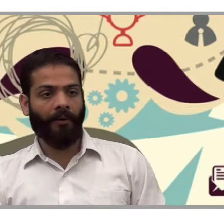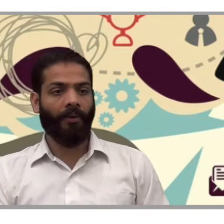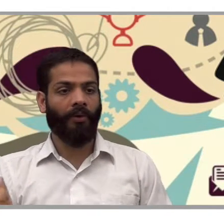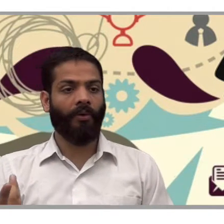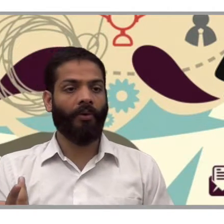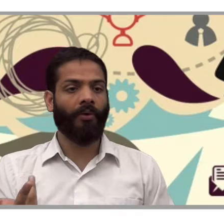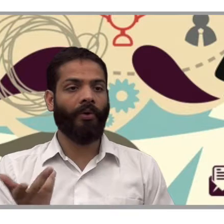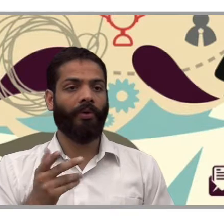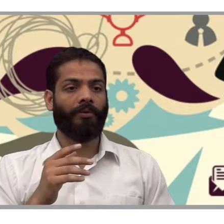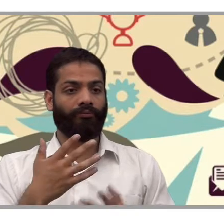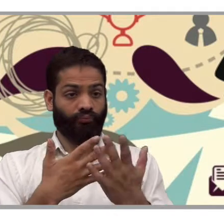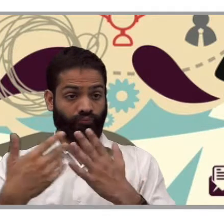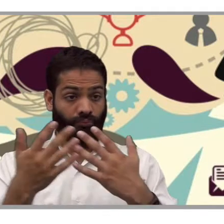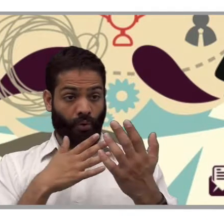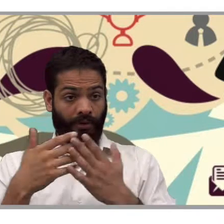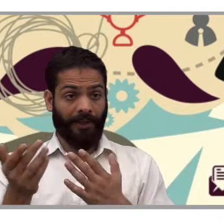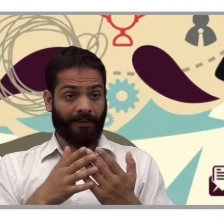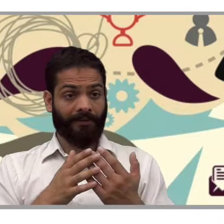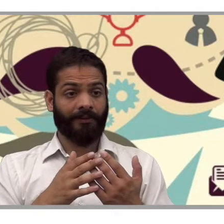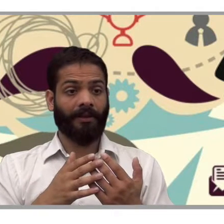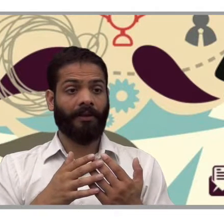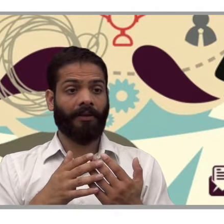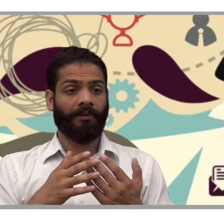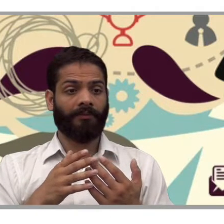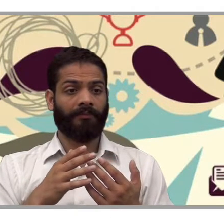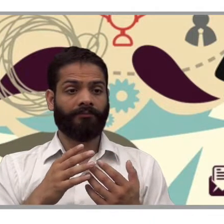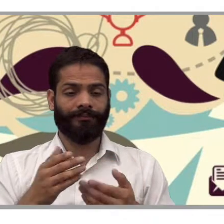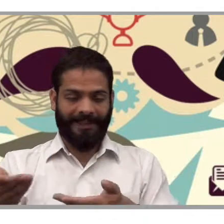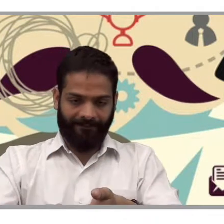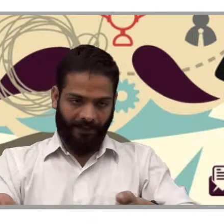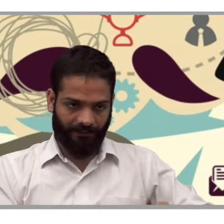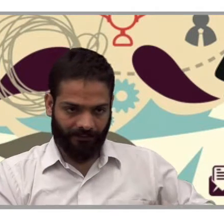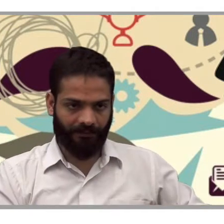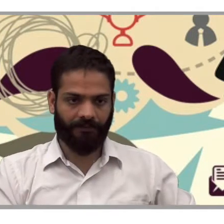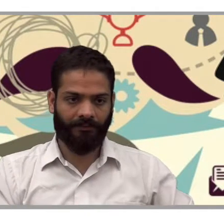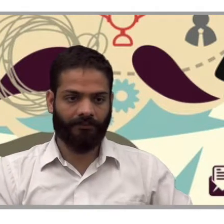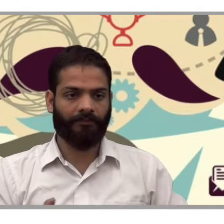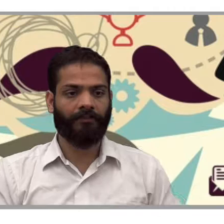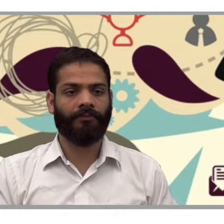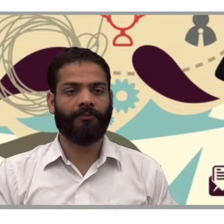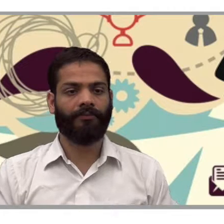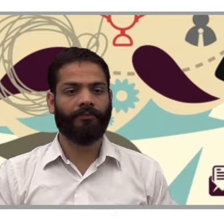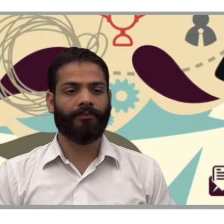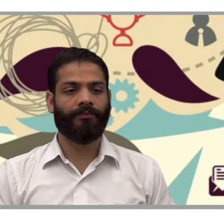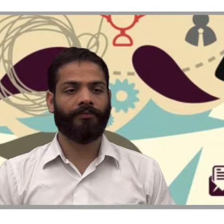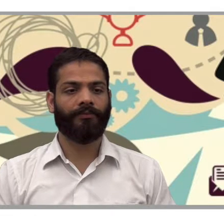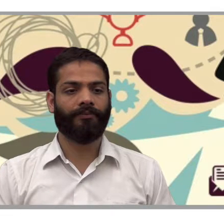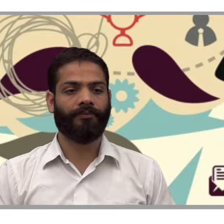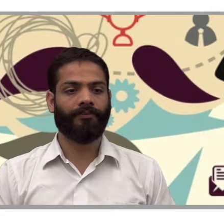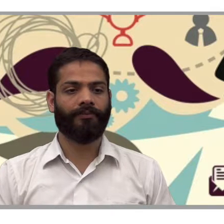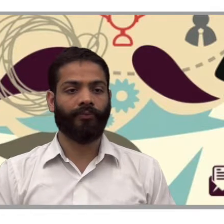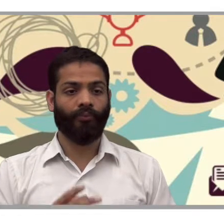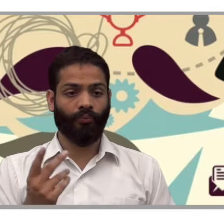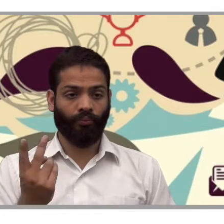The third category is change in direction. So one-handed sign would be bring or